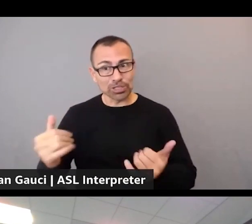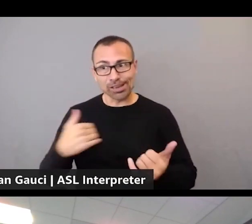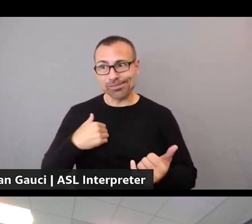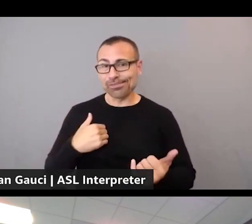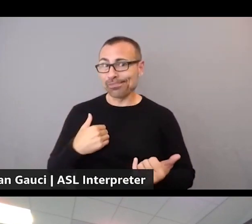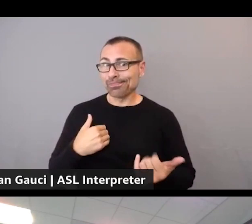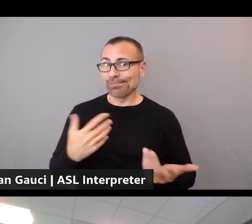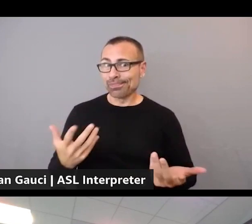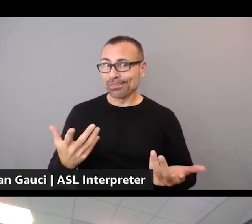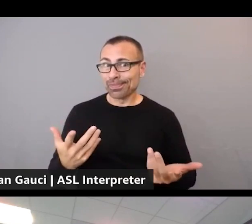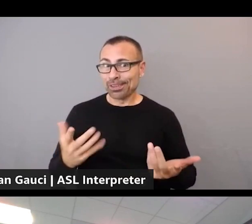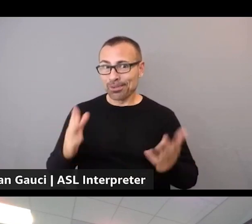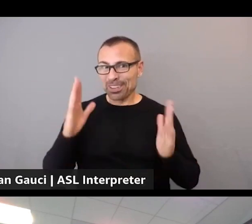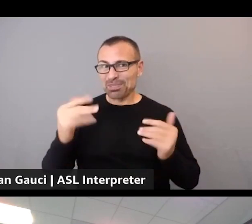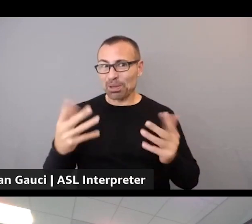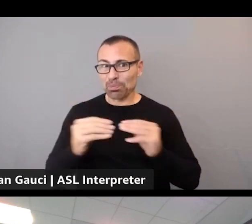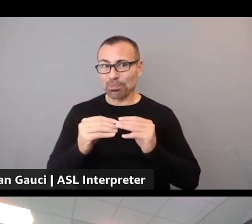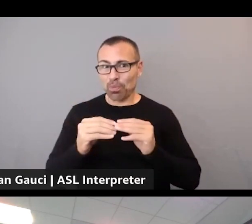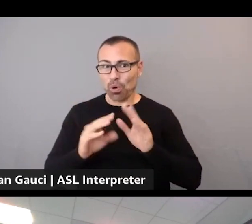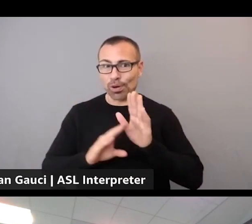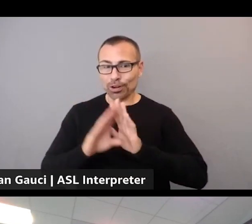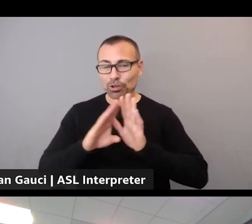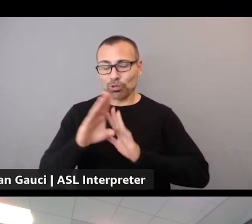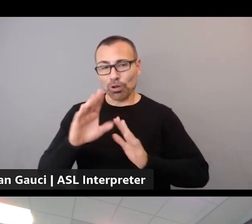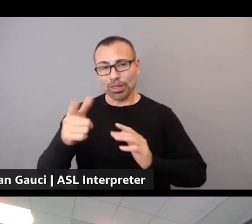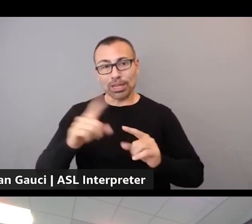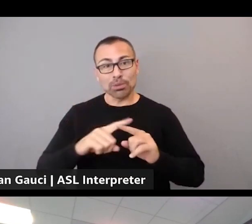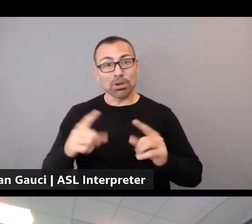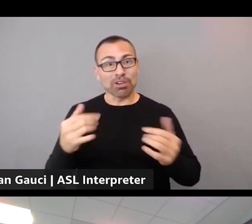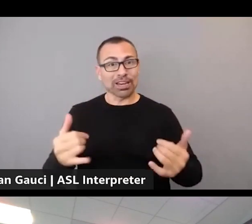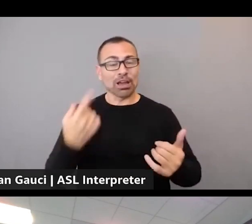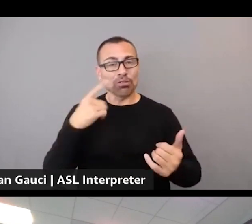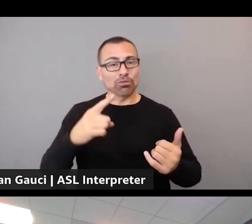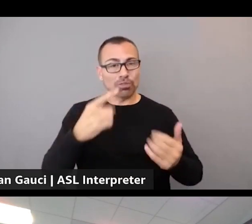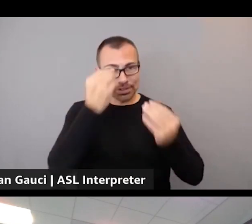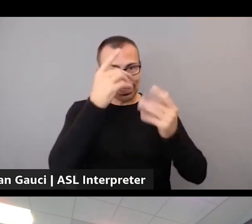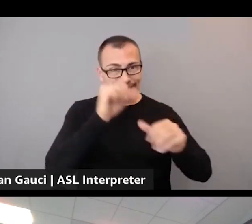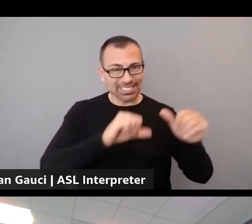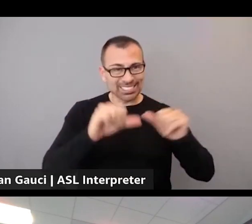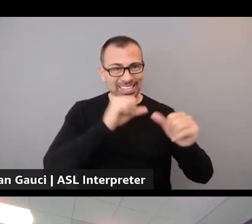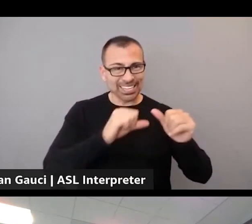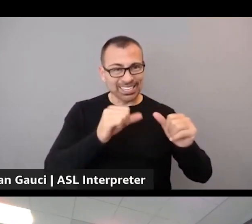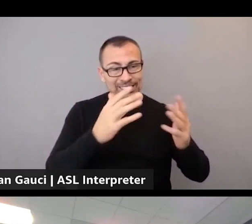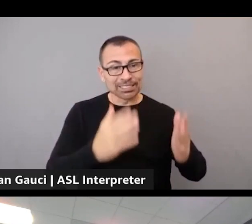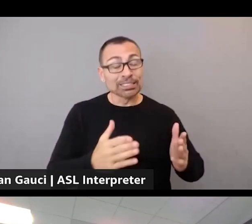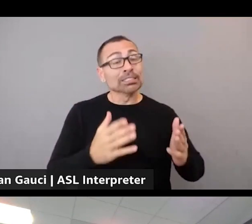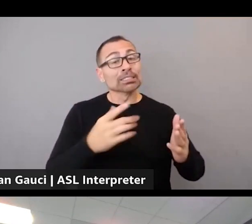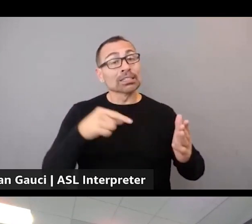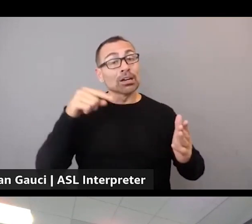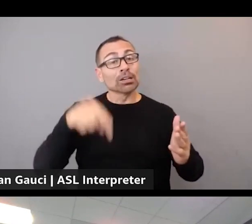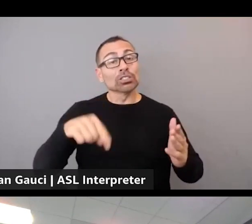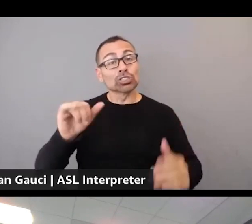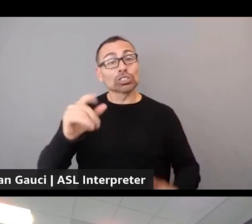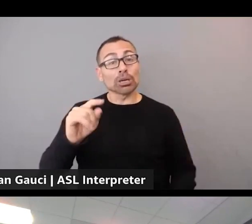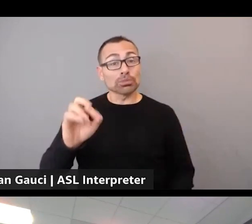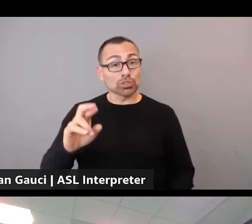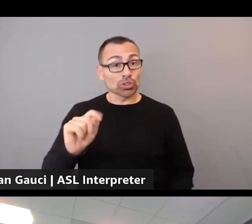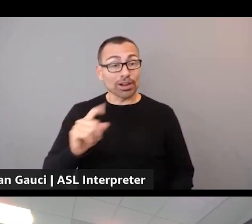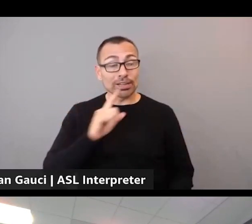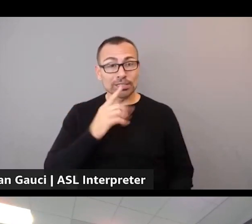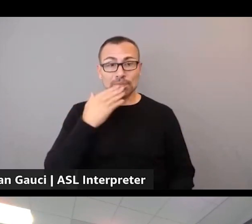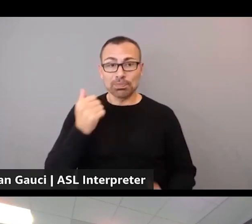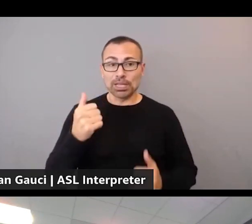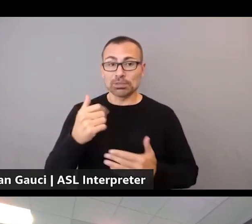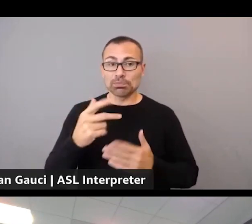for the data science practitioners, open source developers, Jumpstart is your place to start and get going, and then using all the tools in